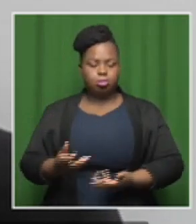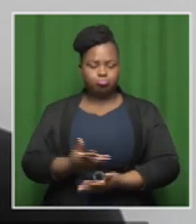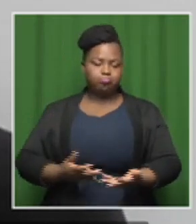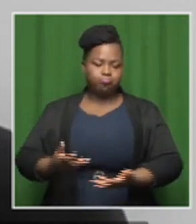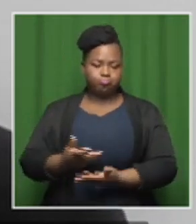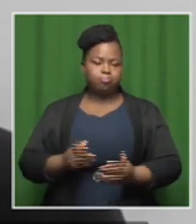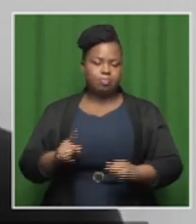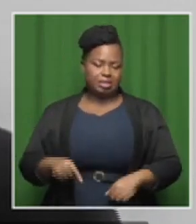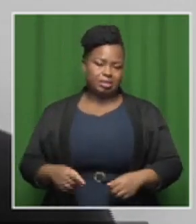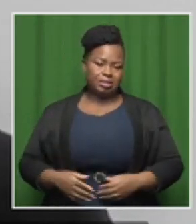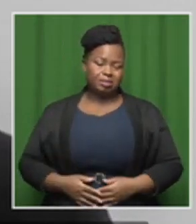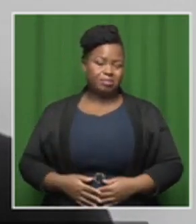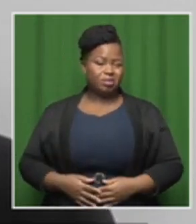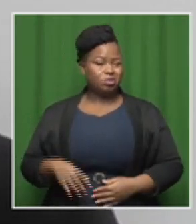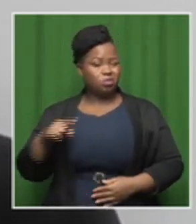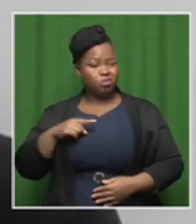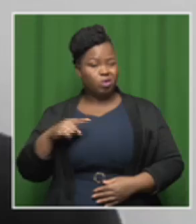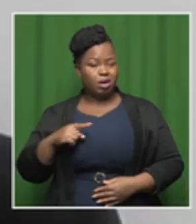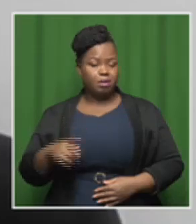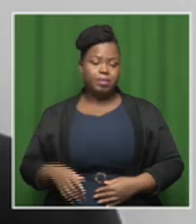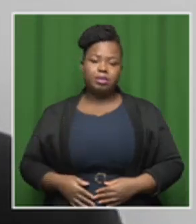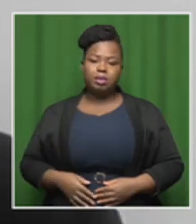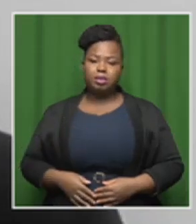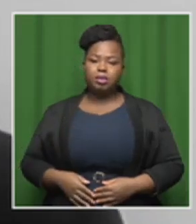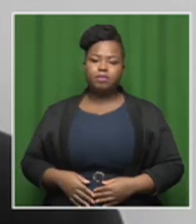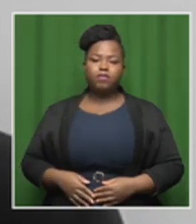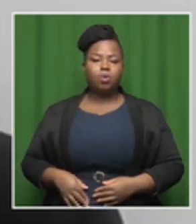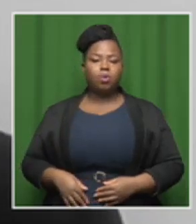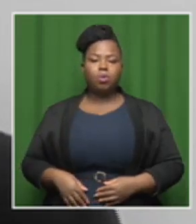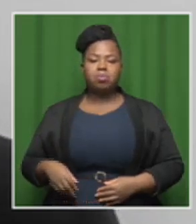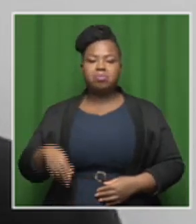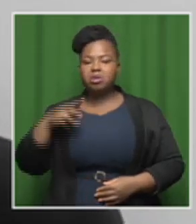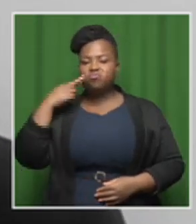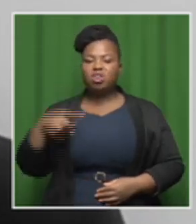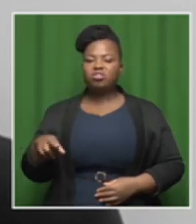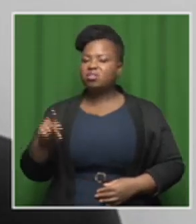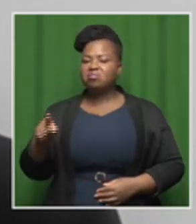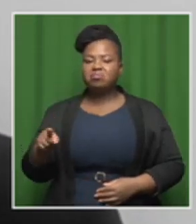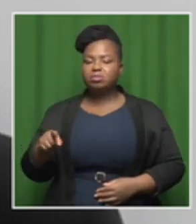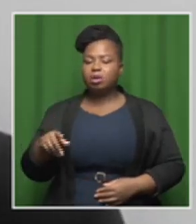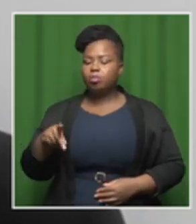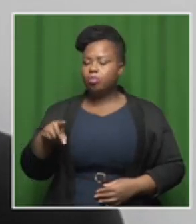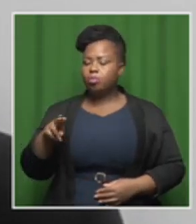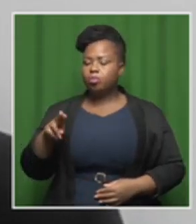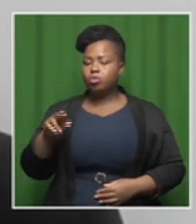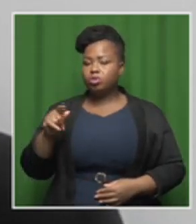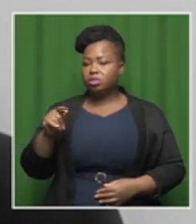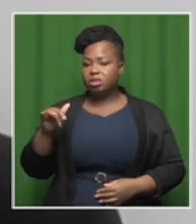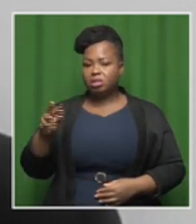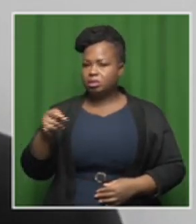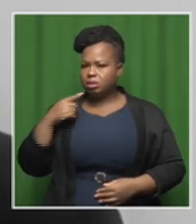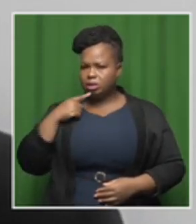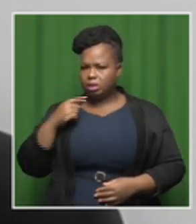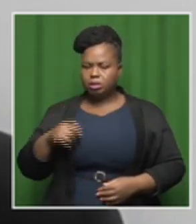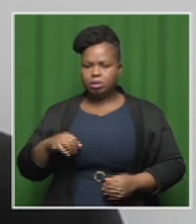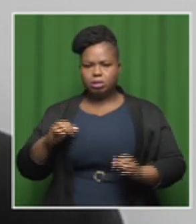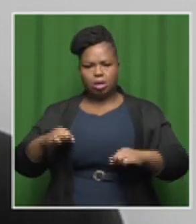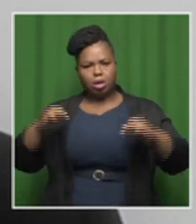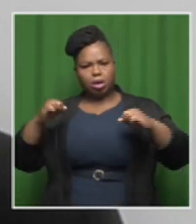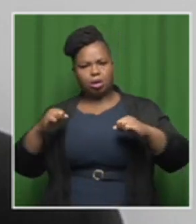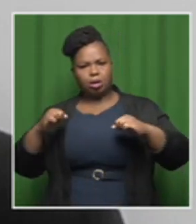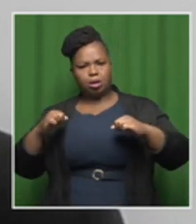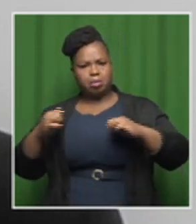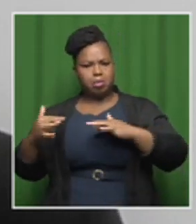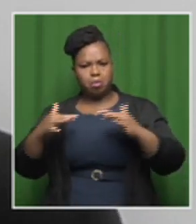of conditions that he doesn't want the ceasefire because it would allow Ukraine